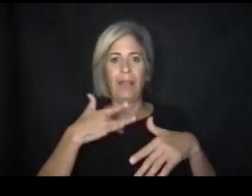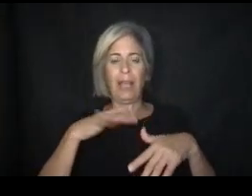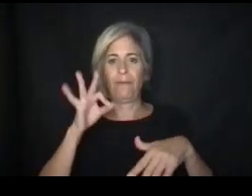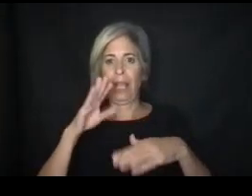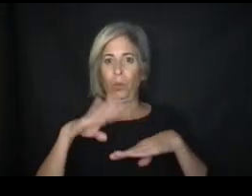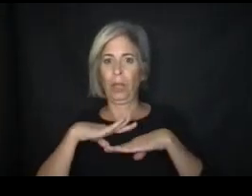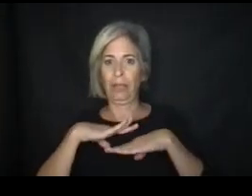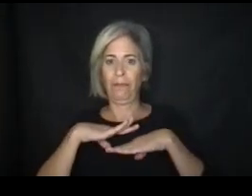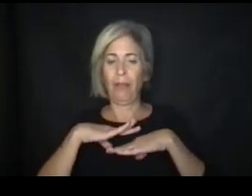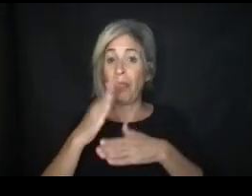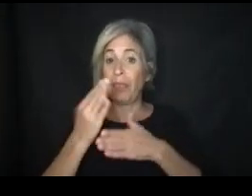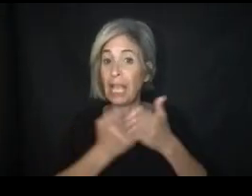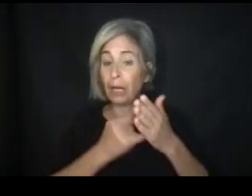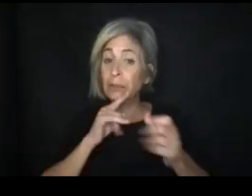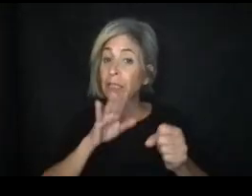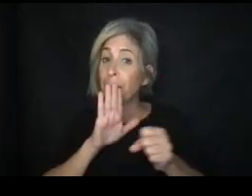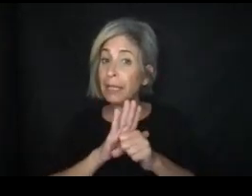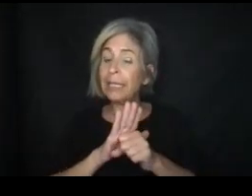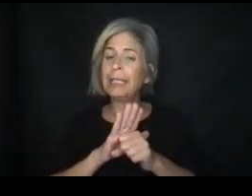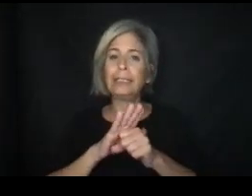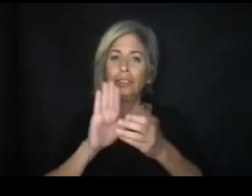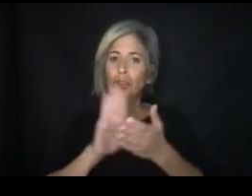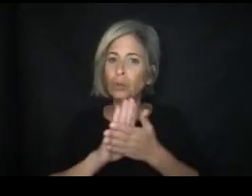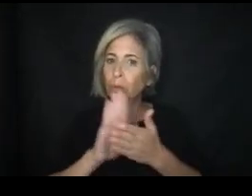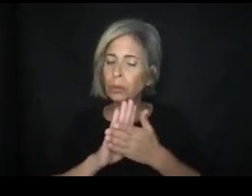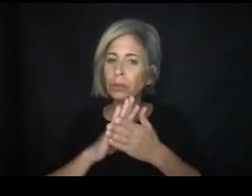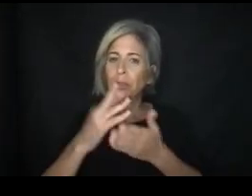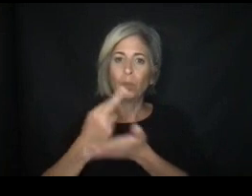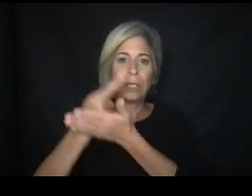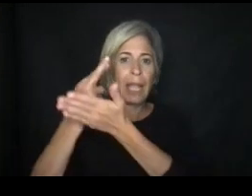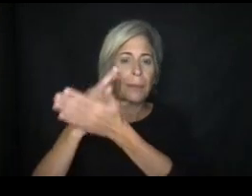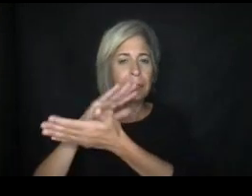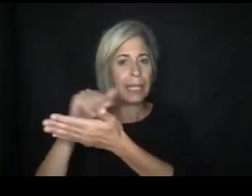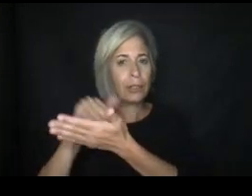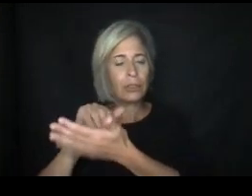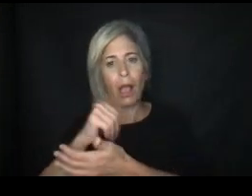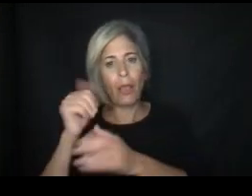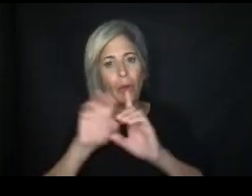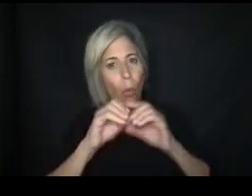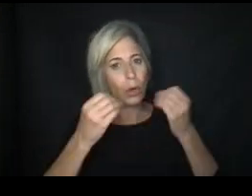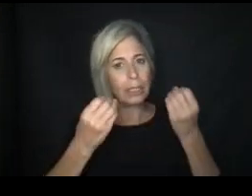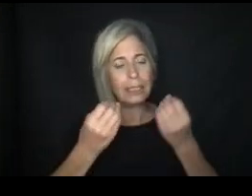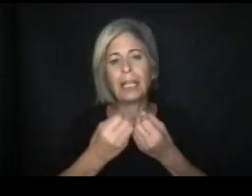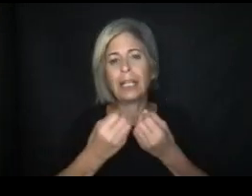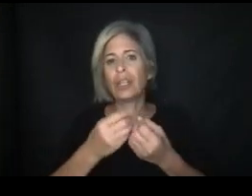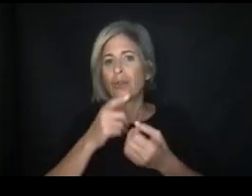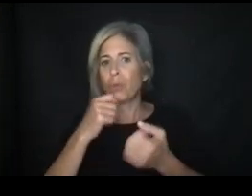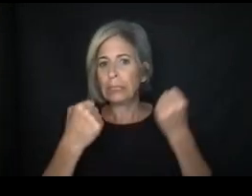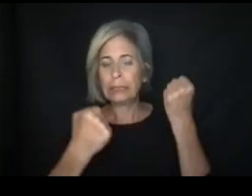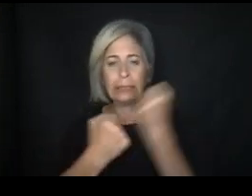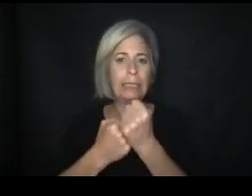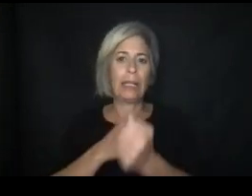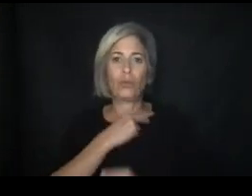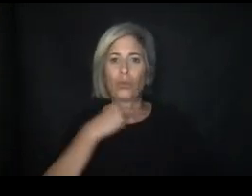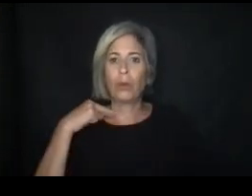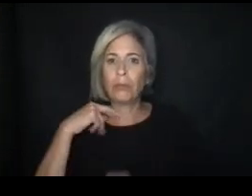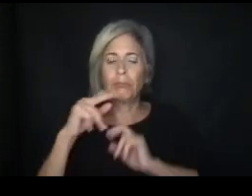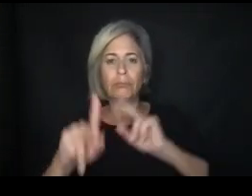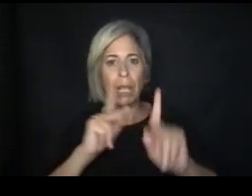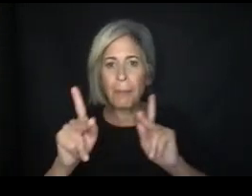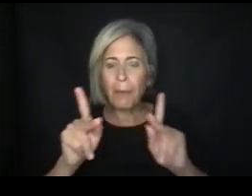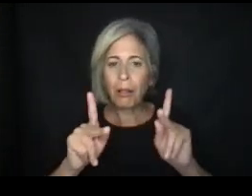Arts Advocacy is committed to ensure schools, rehabilitation centers, and other organizations who assist our at-risk populations